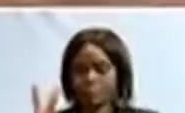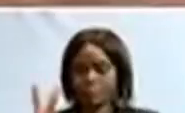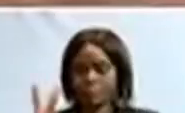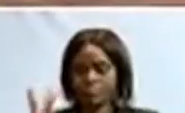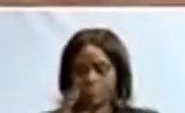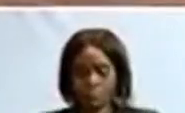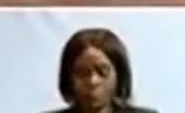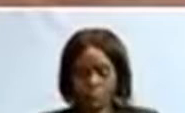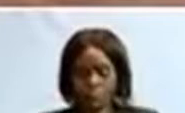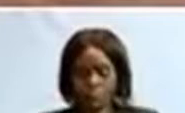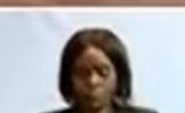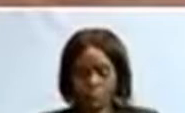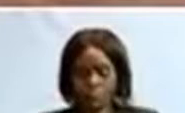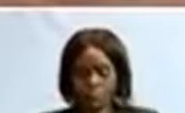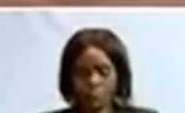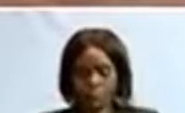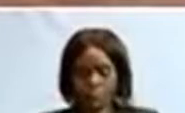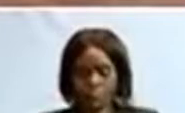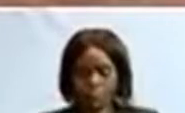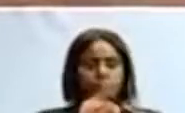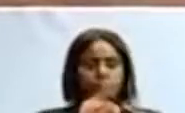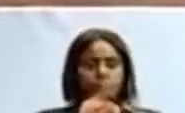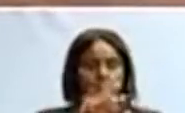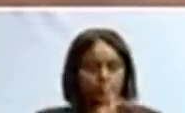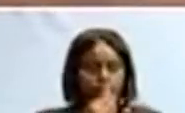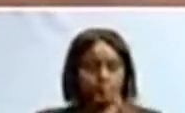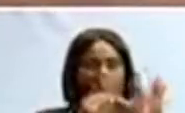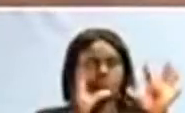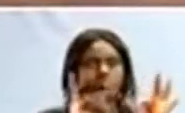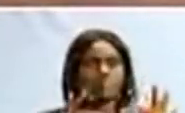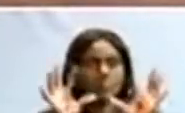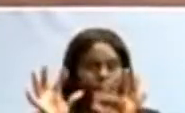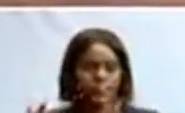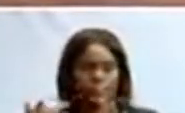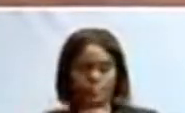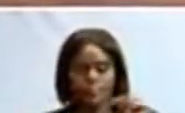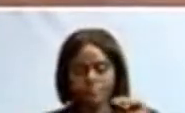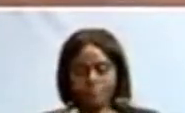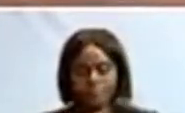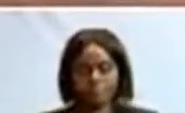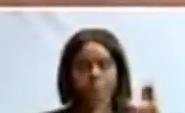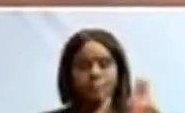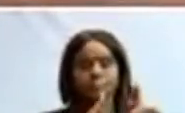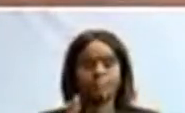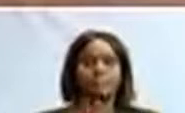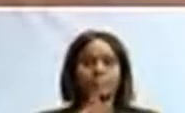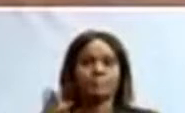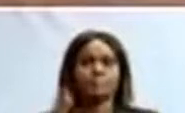failure to track capital account. Management response.